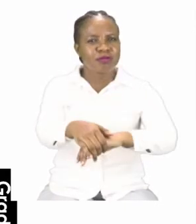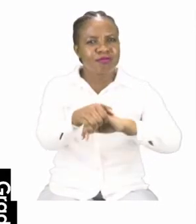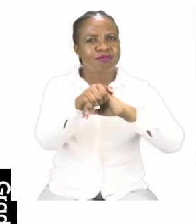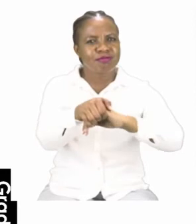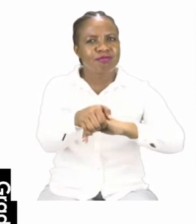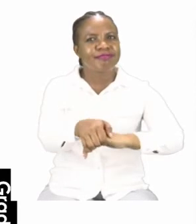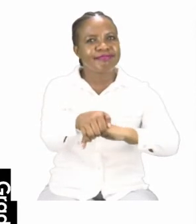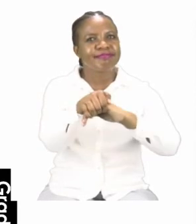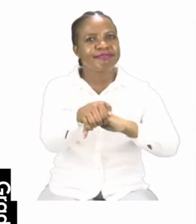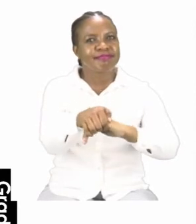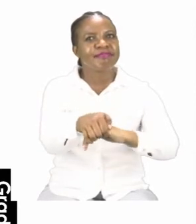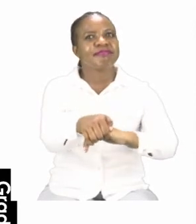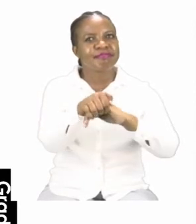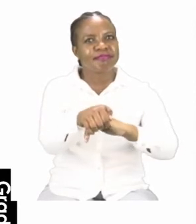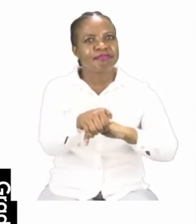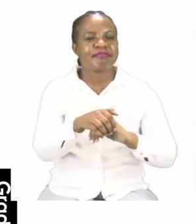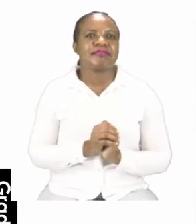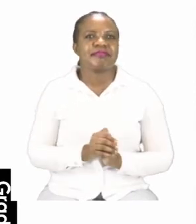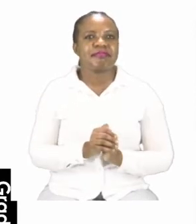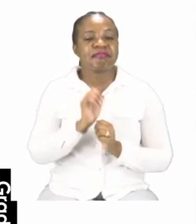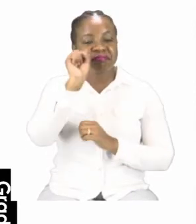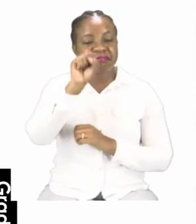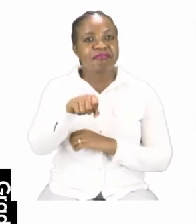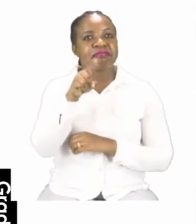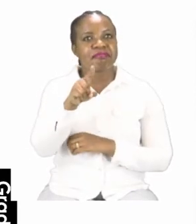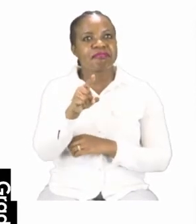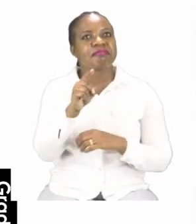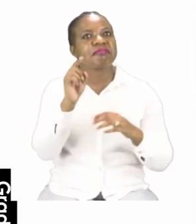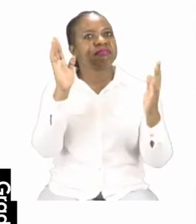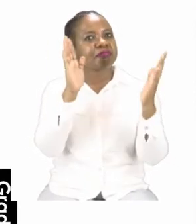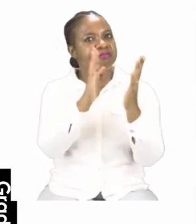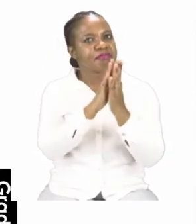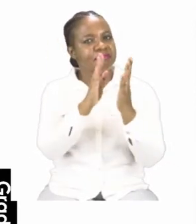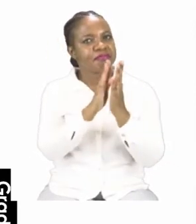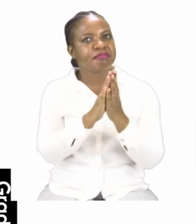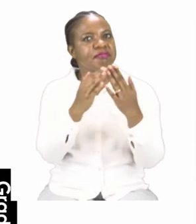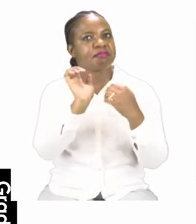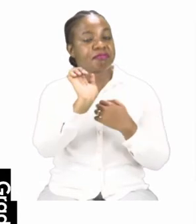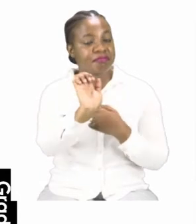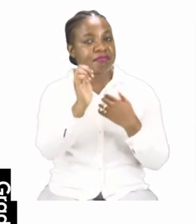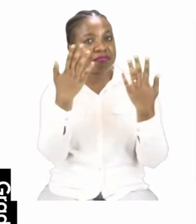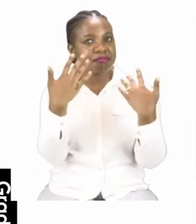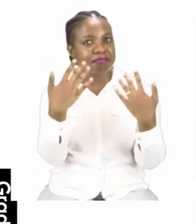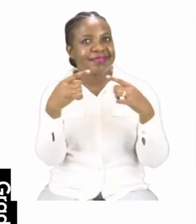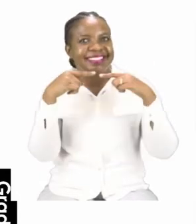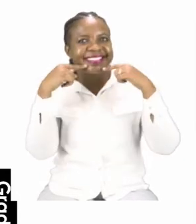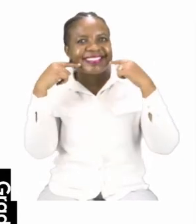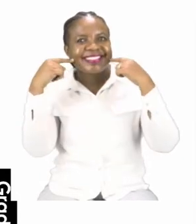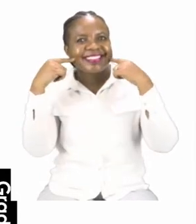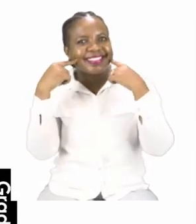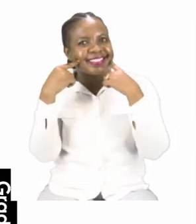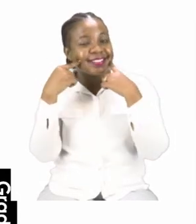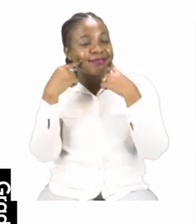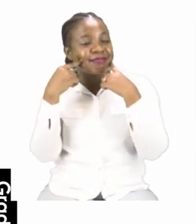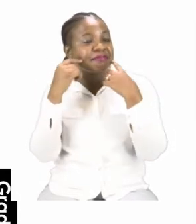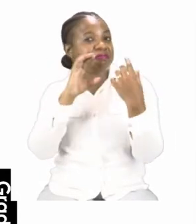Can you clap your hands and smile at a friend like a San? Smile